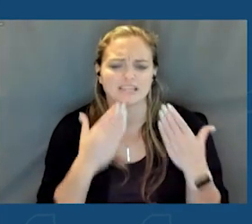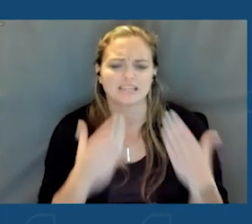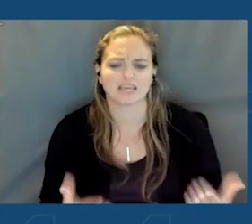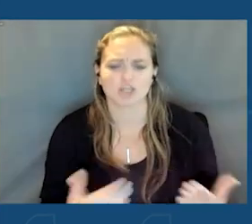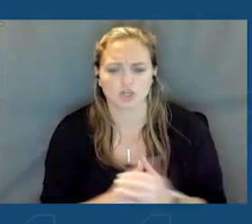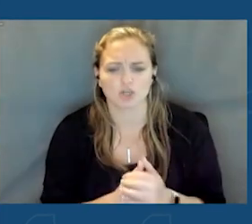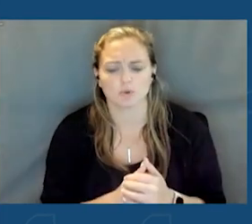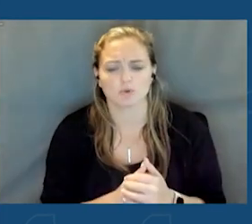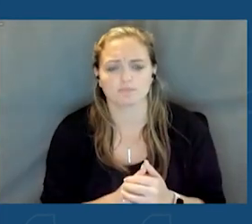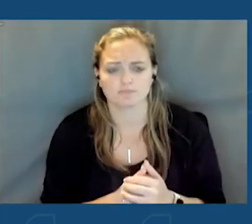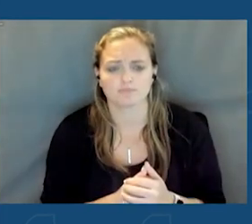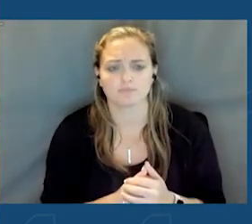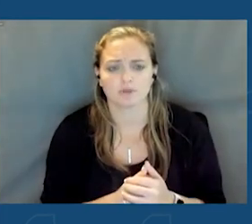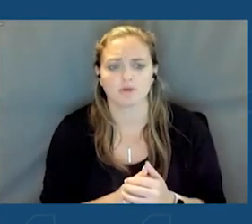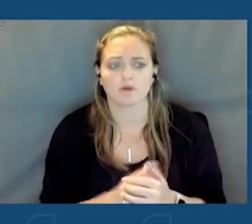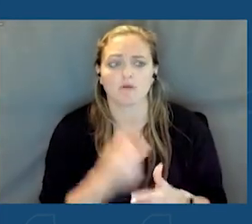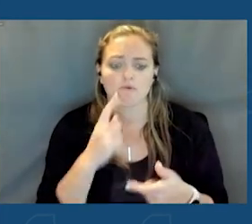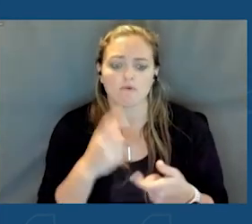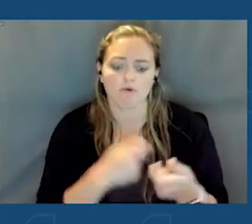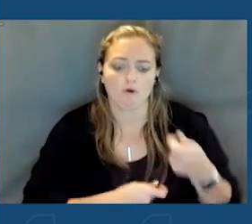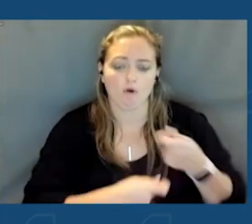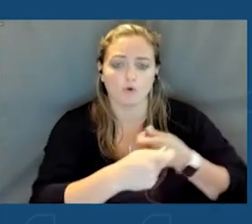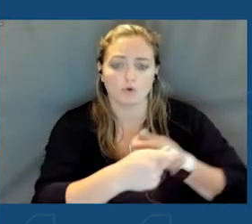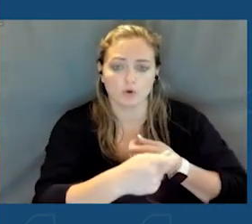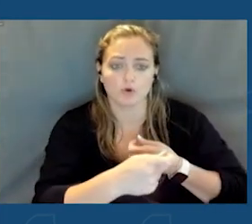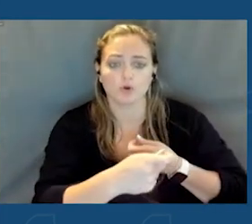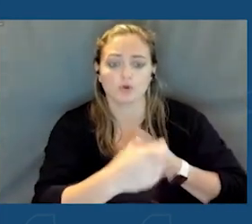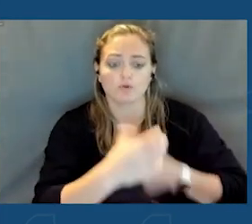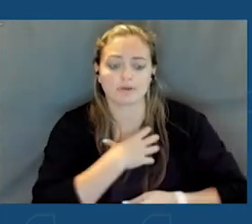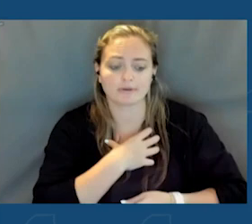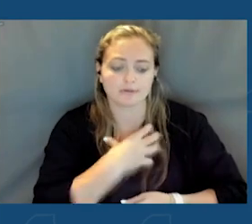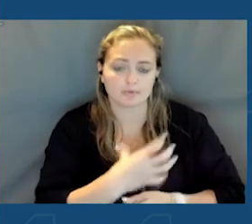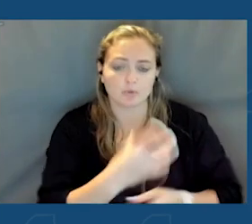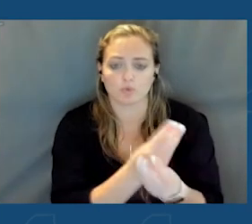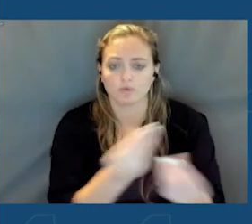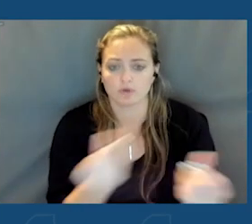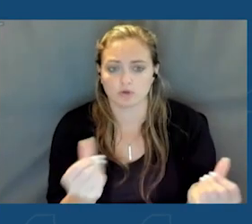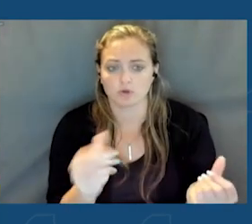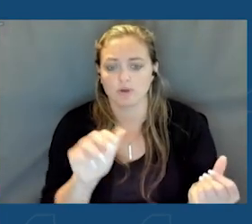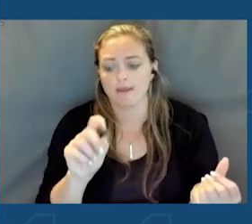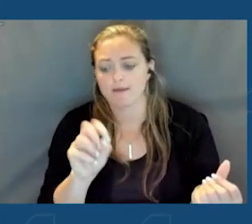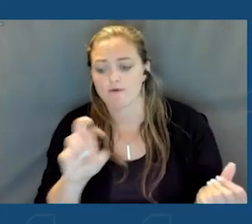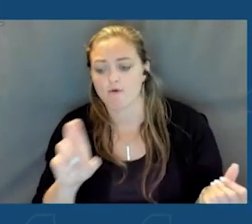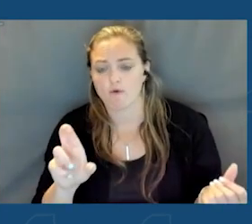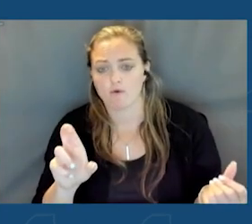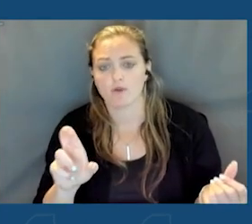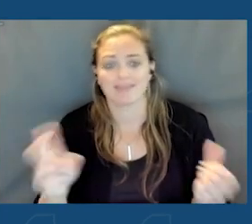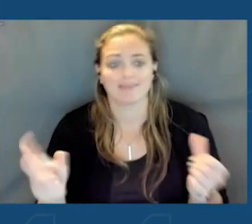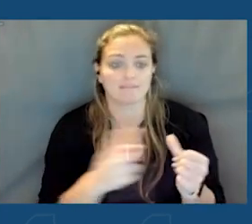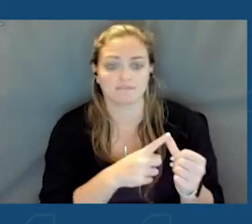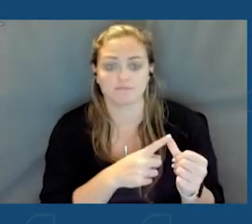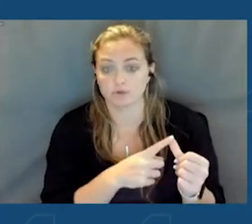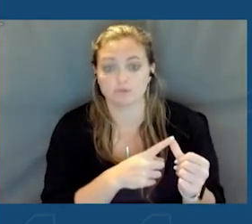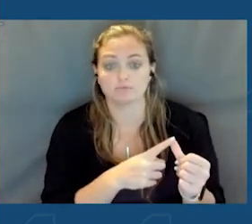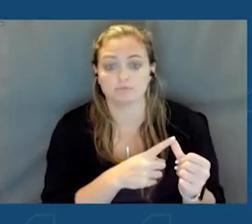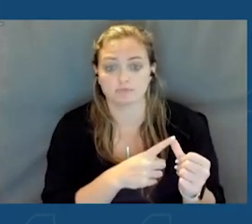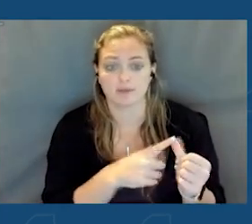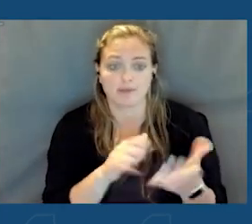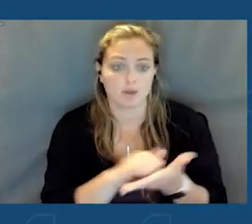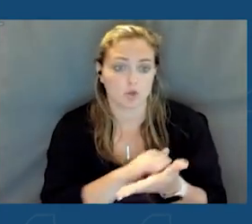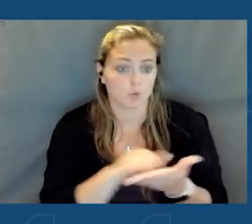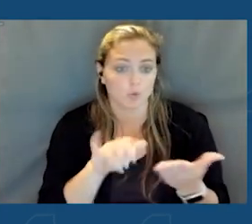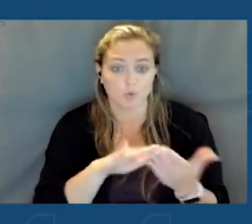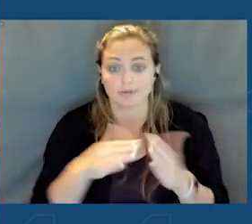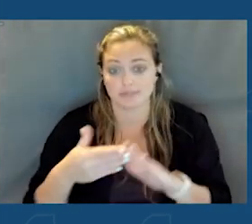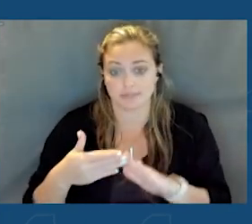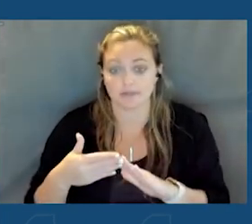for alternative dispute resolution, ADR, the first in New York City